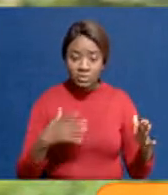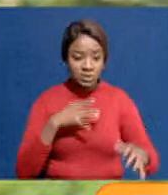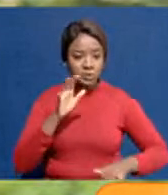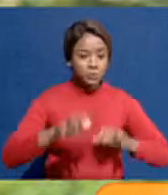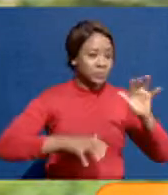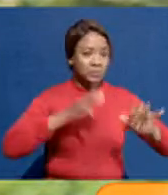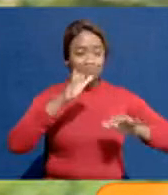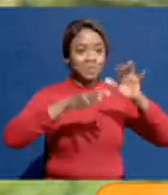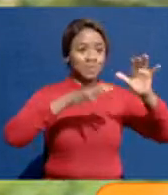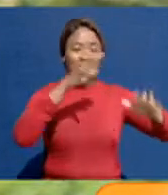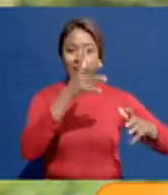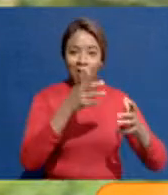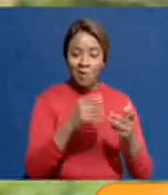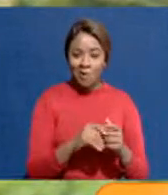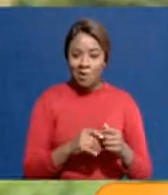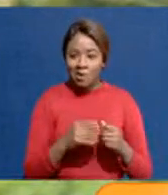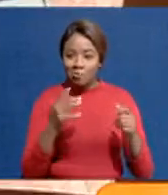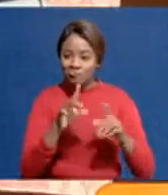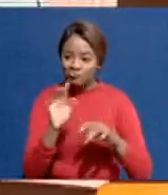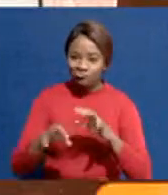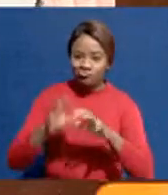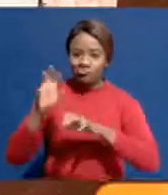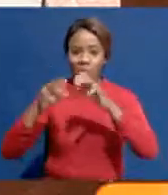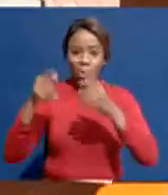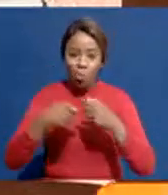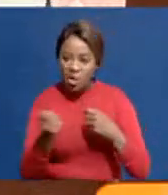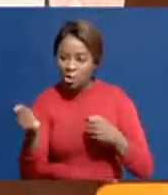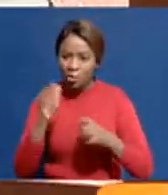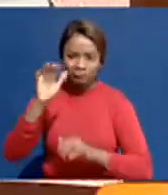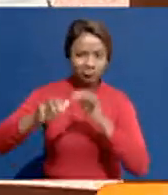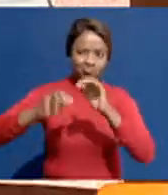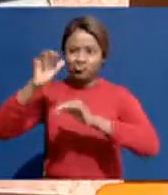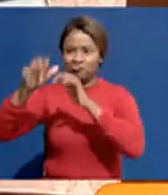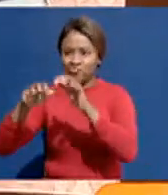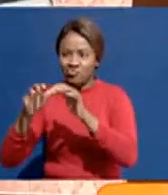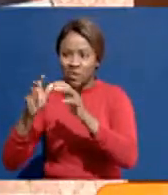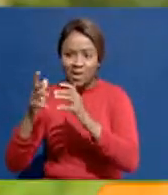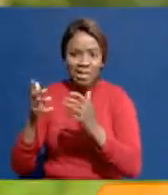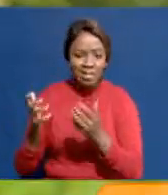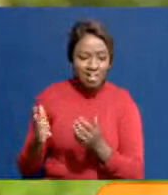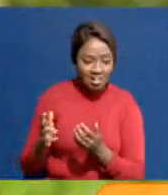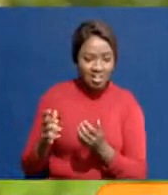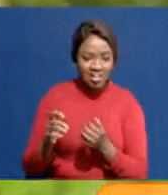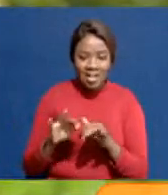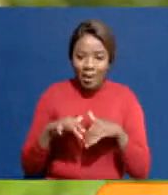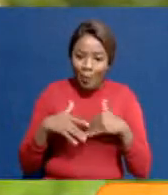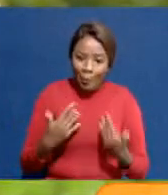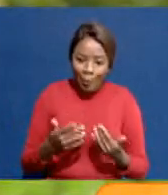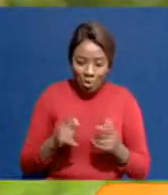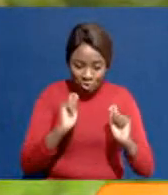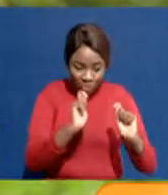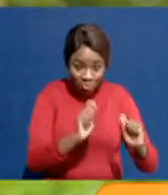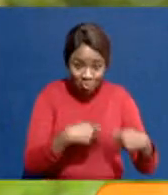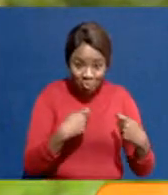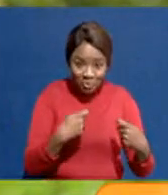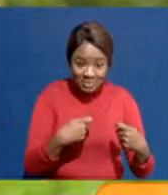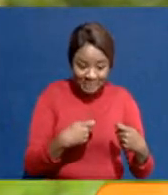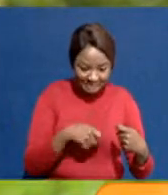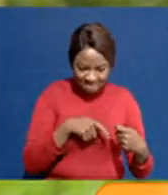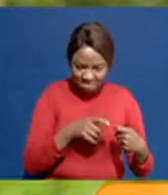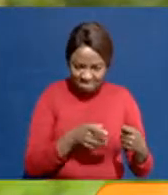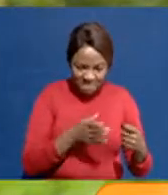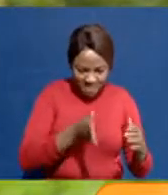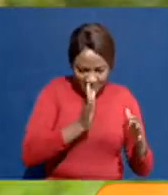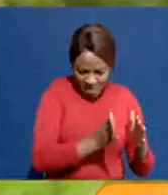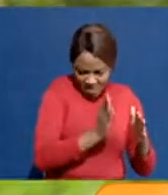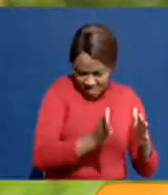unit, would climb up the window. At times he would just take all the shoes in the house and